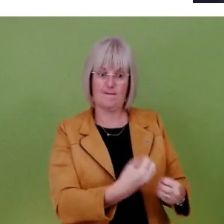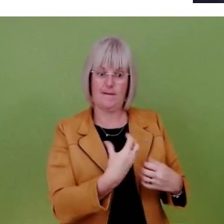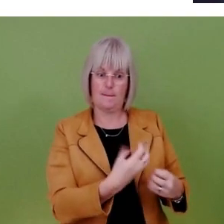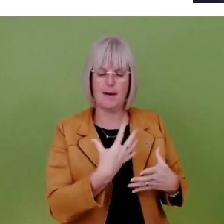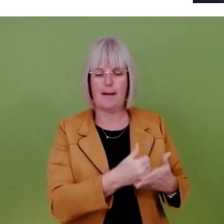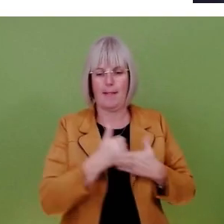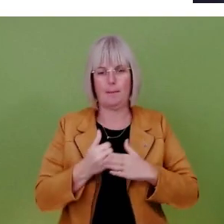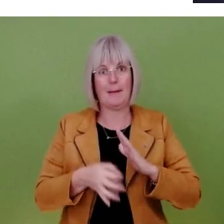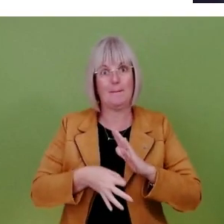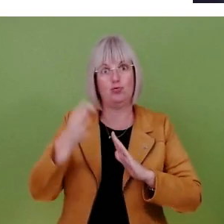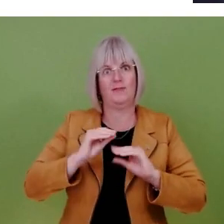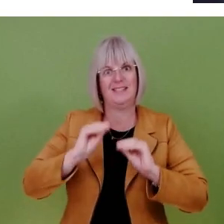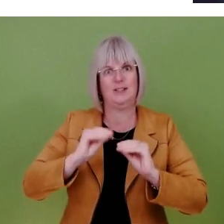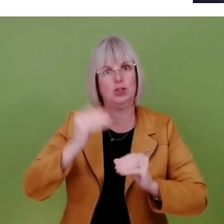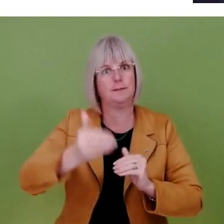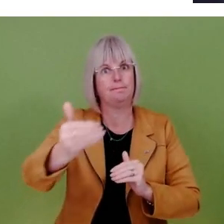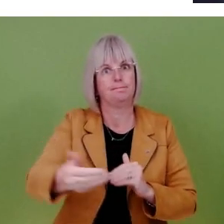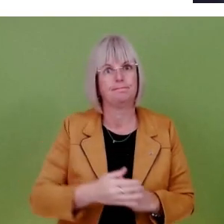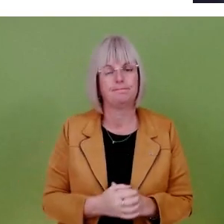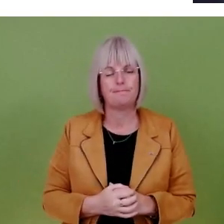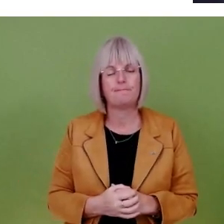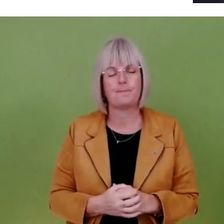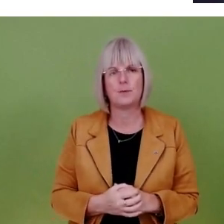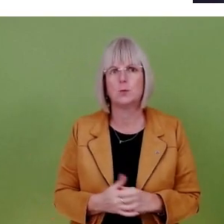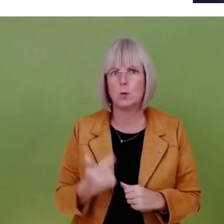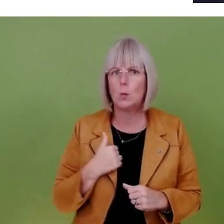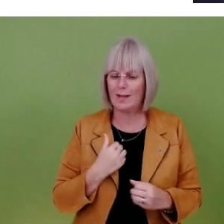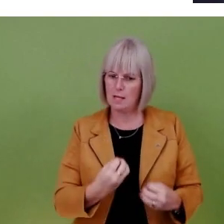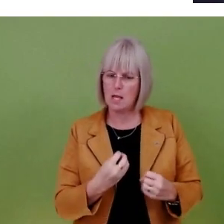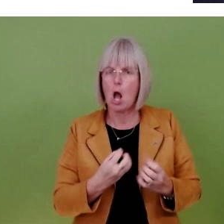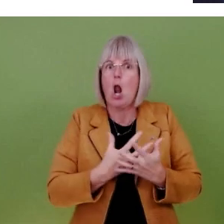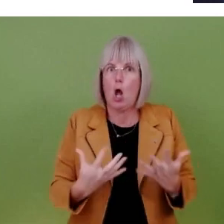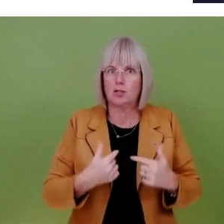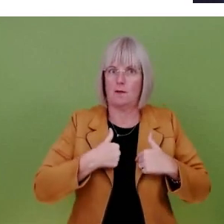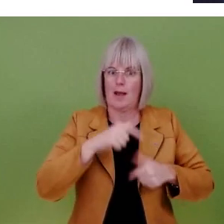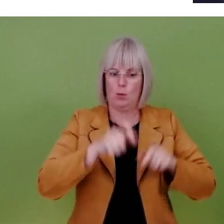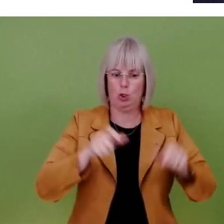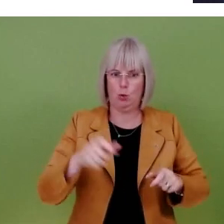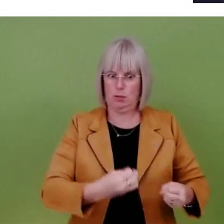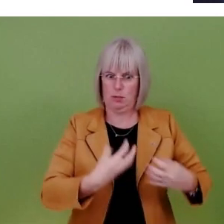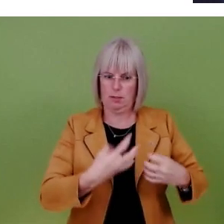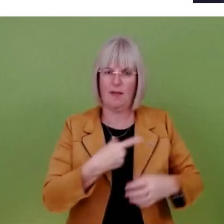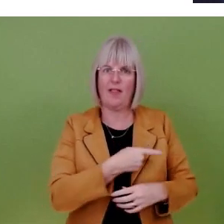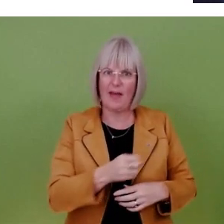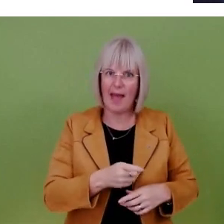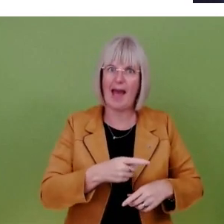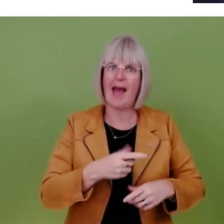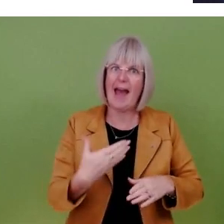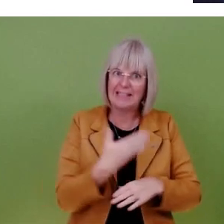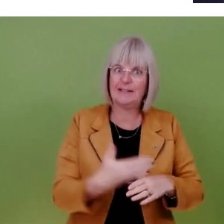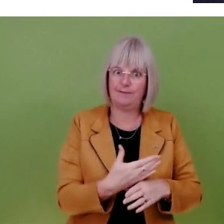forward. So we're hearing from a lot from our students who are very active in trying to improve us in this regard, so we're very grateful to